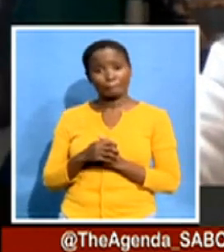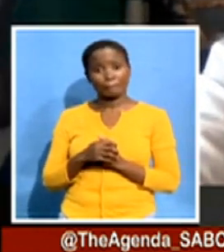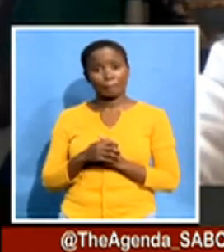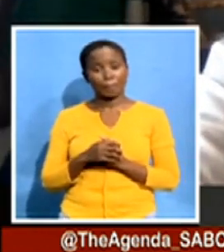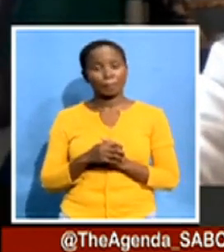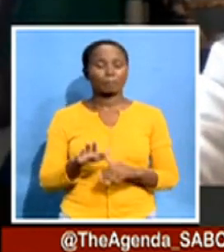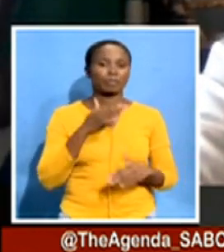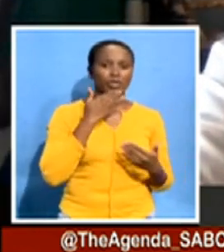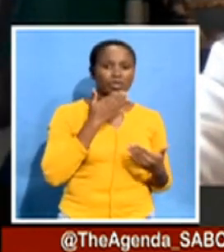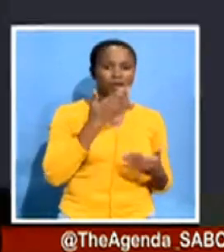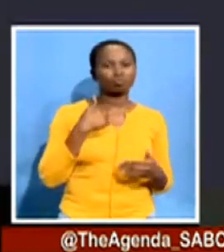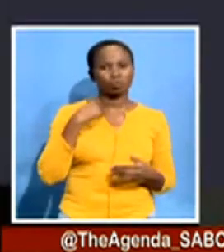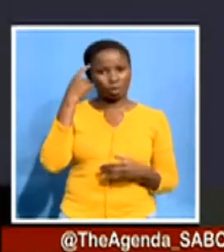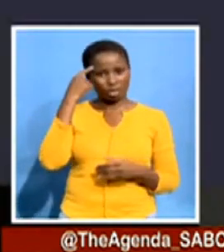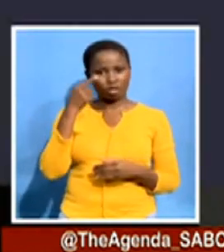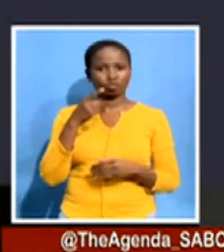them.